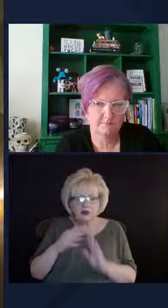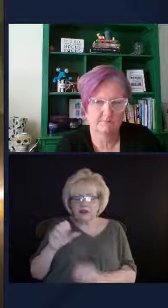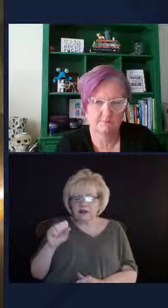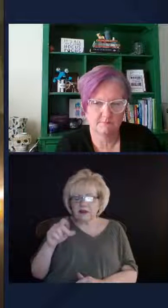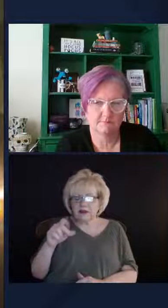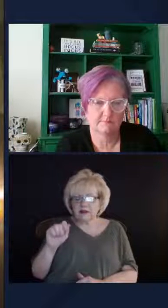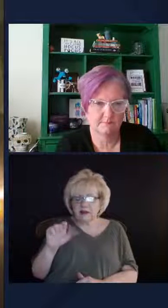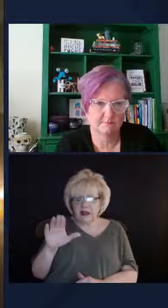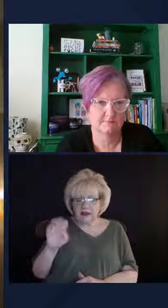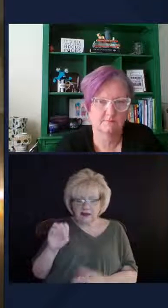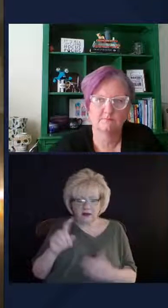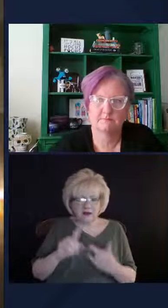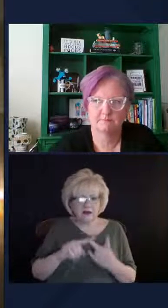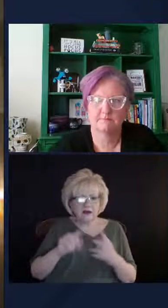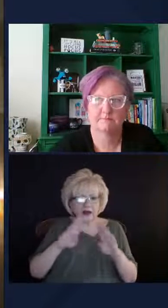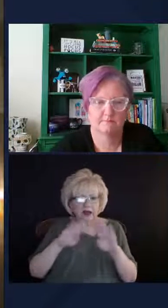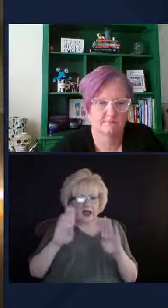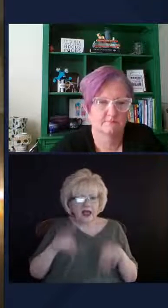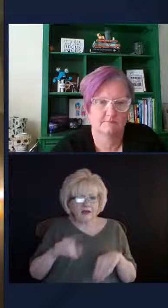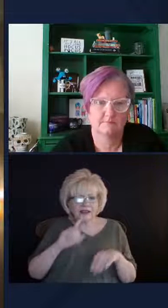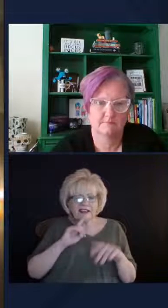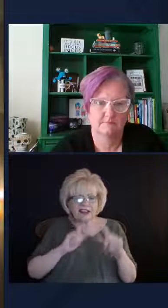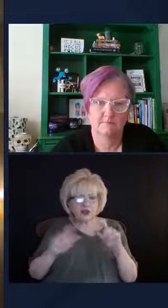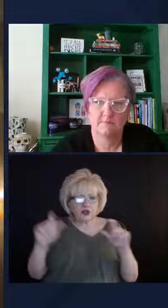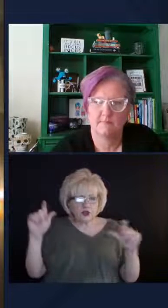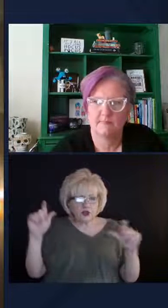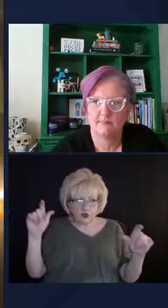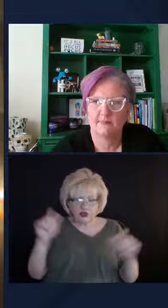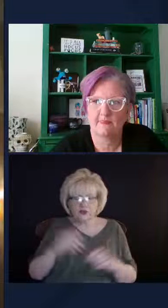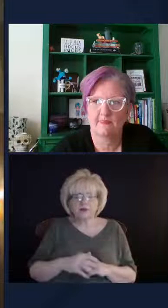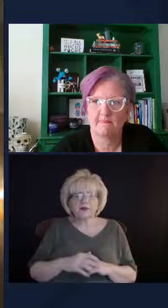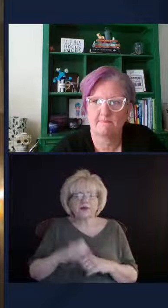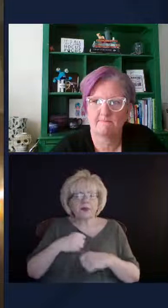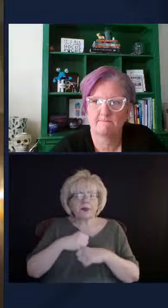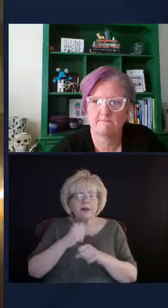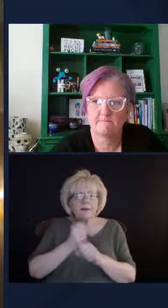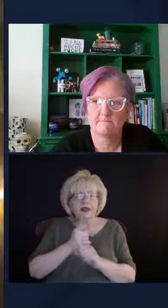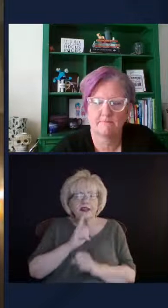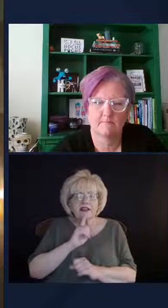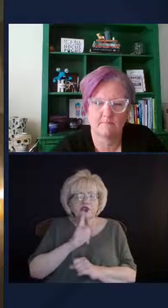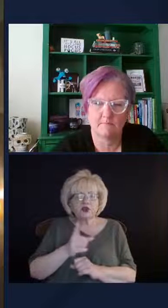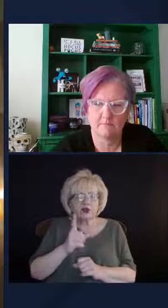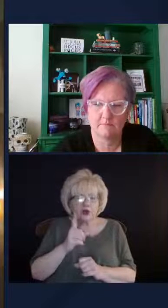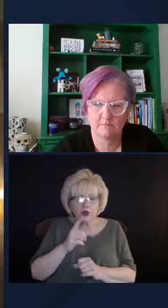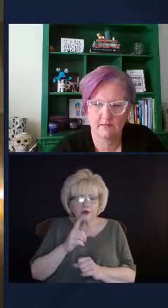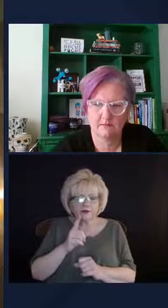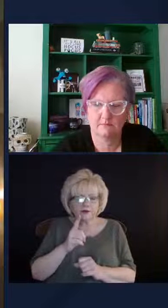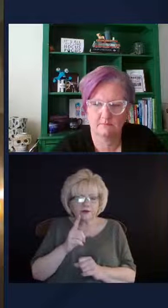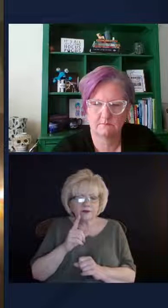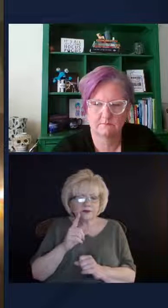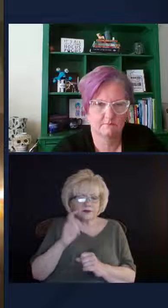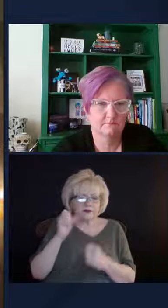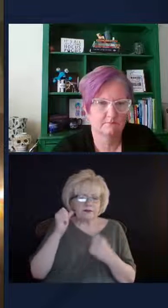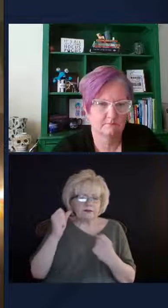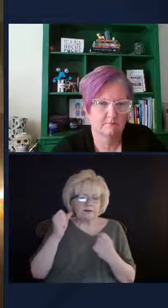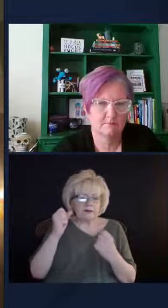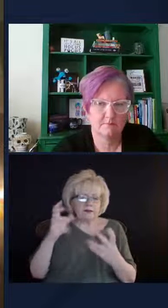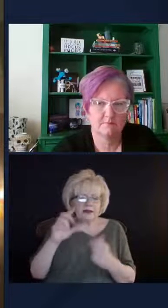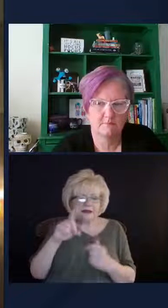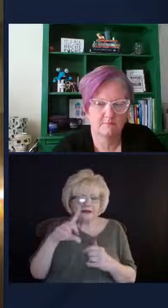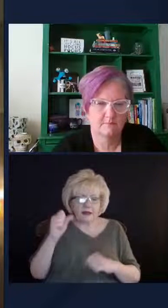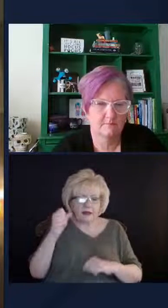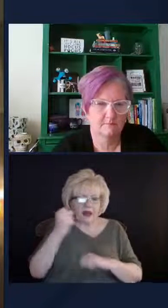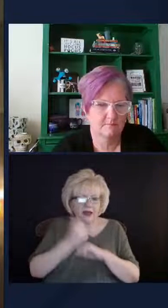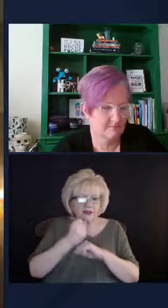huge as well. Mhm. Um, Making sure we like there's a ton of disabled advocates online, especially that